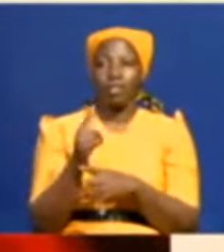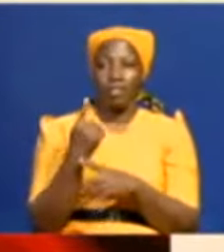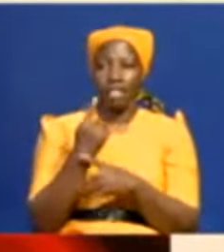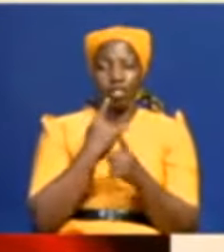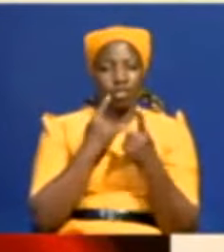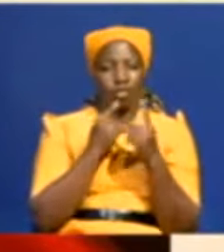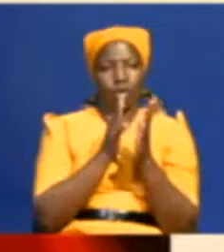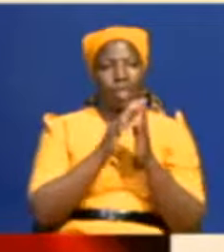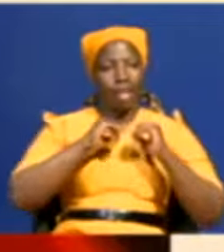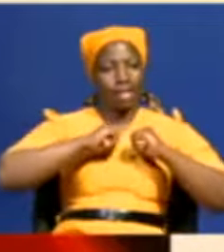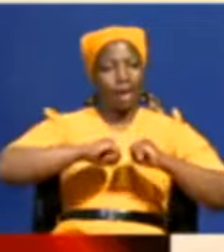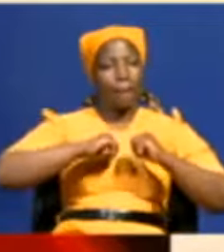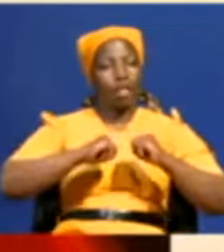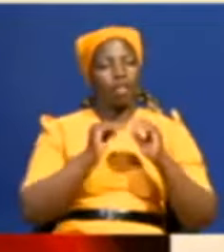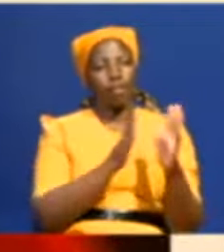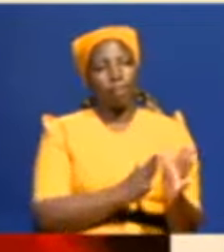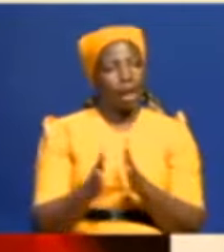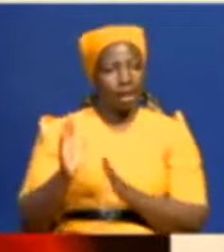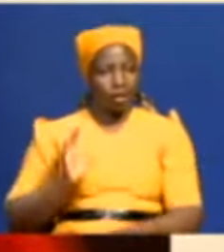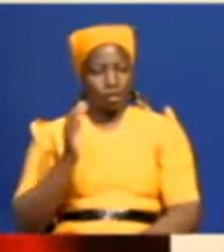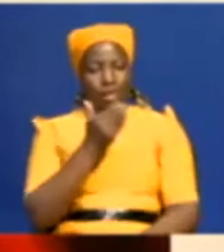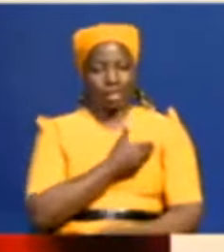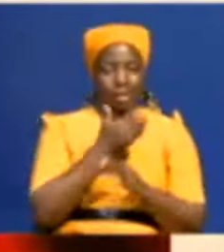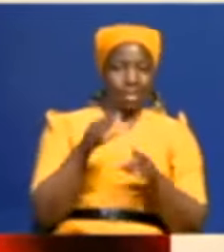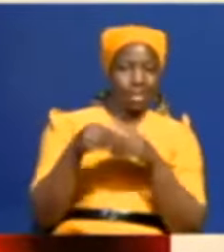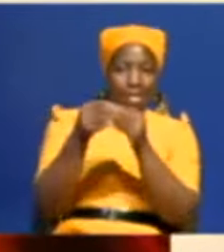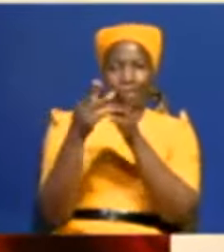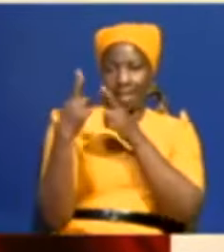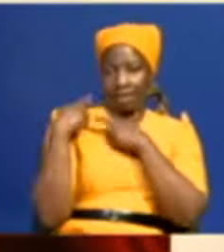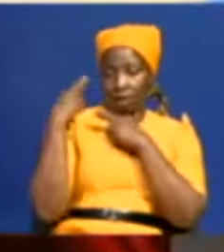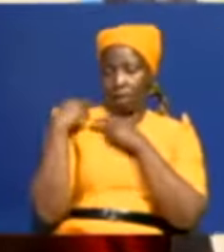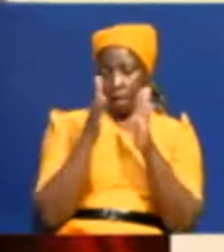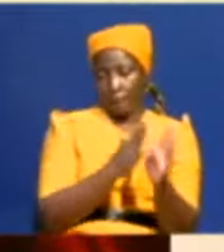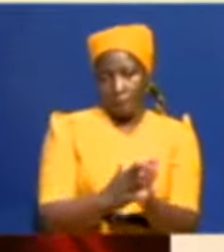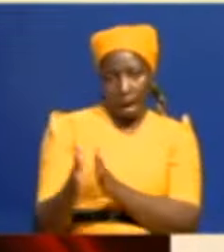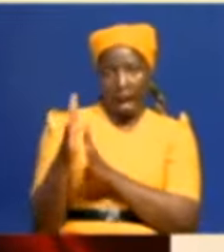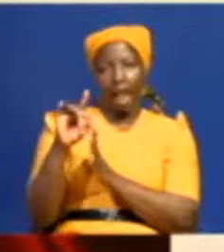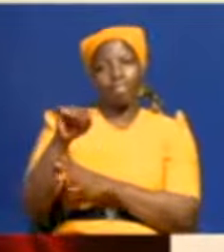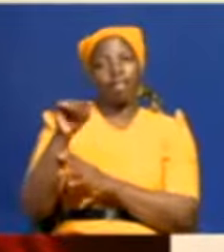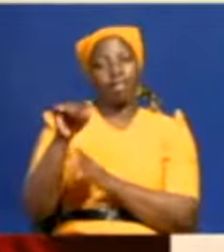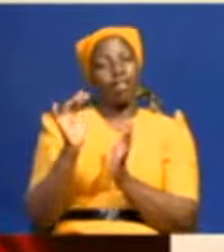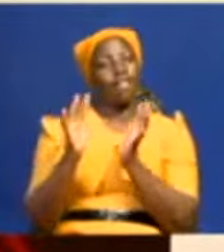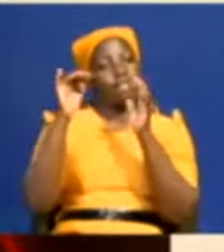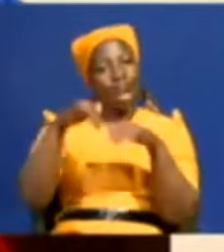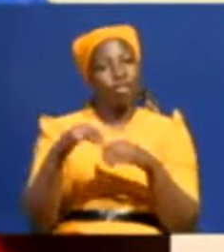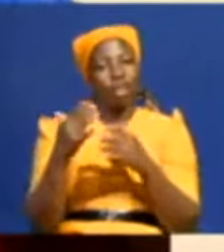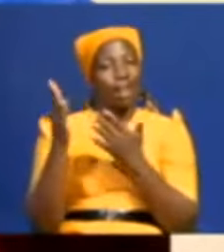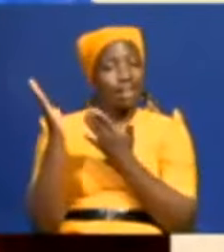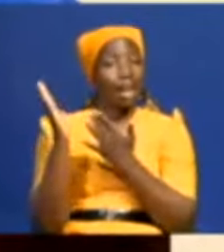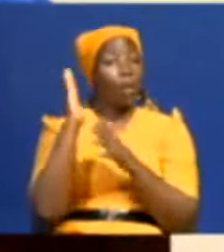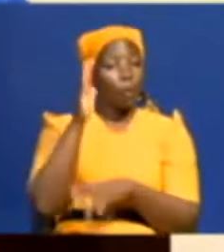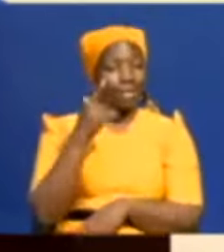the chairperson of the organizing committee that is charged with the mandate of putting together this shop is here. You see,